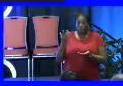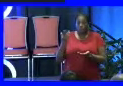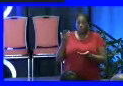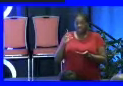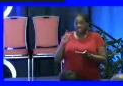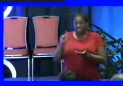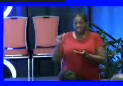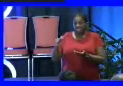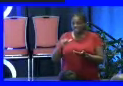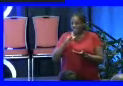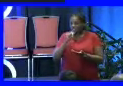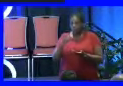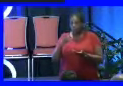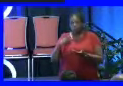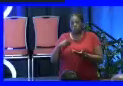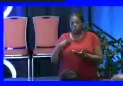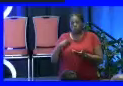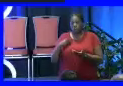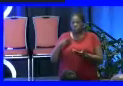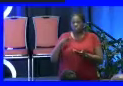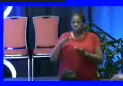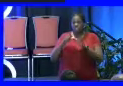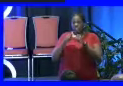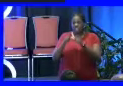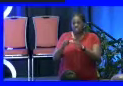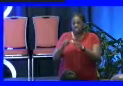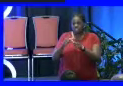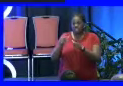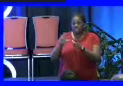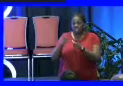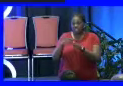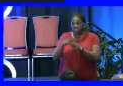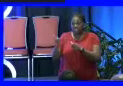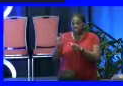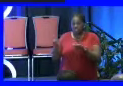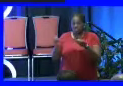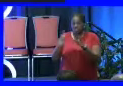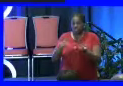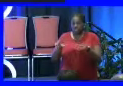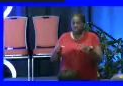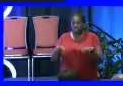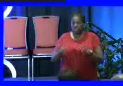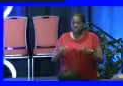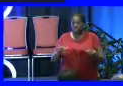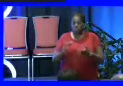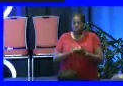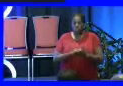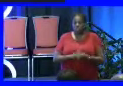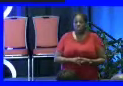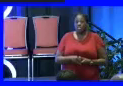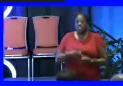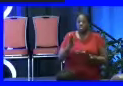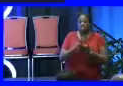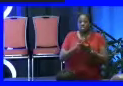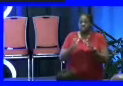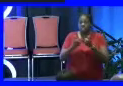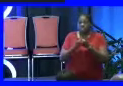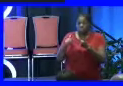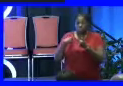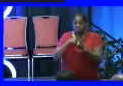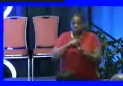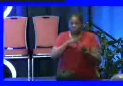it's data I don't own. It's owned by the continuums of care, and they need to agree to let us do that. So those are some of the challenges that